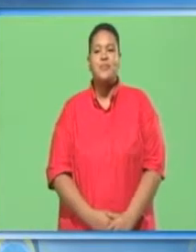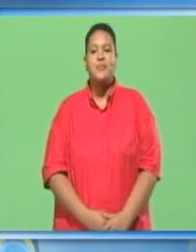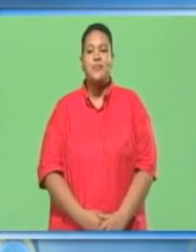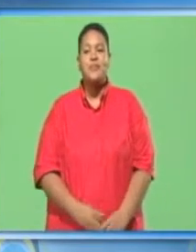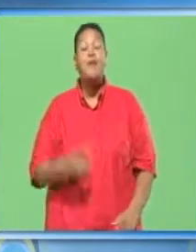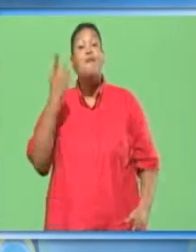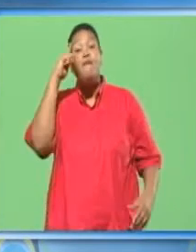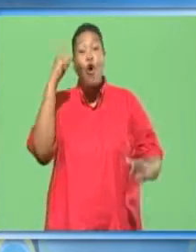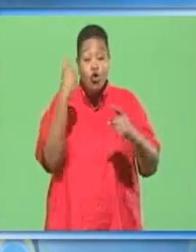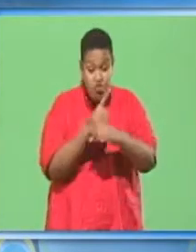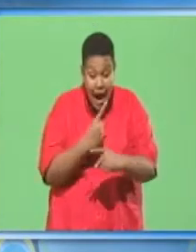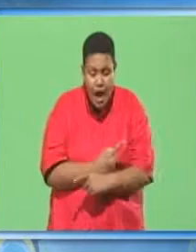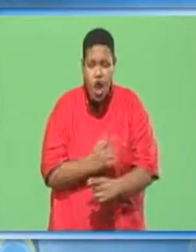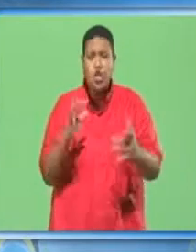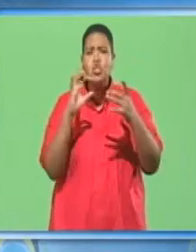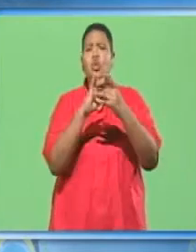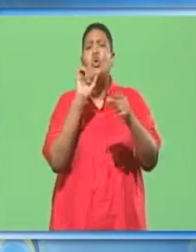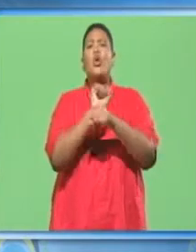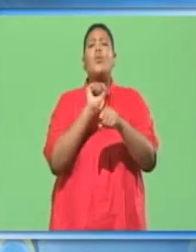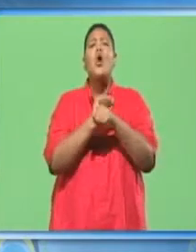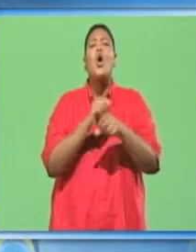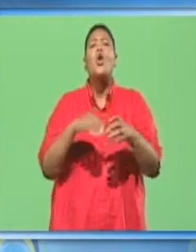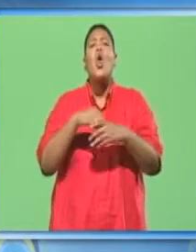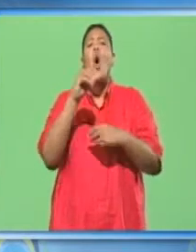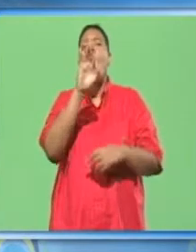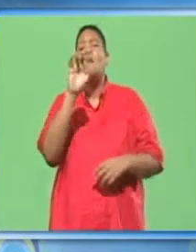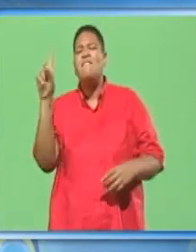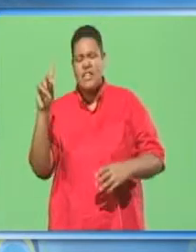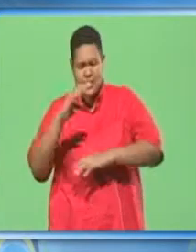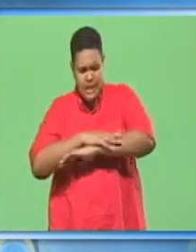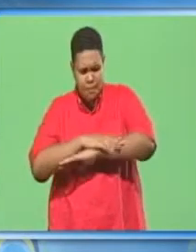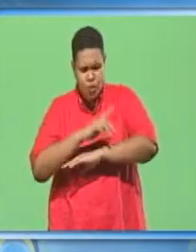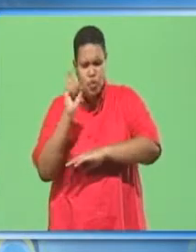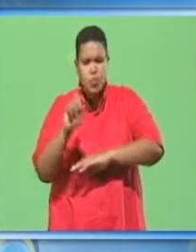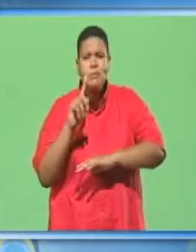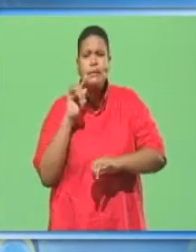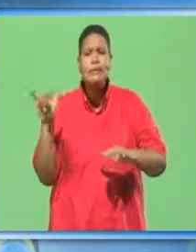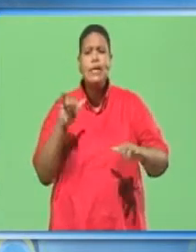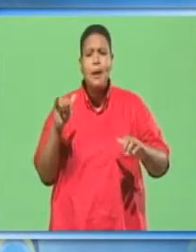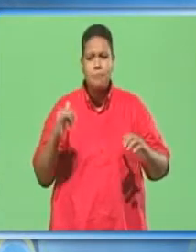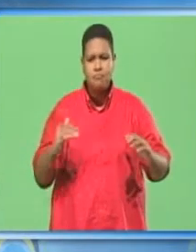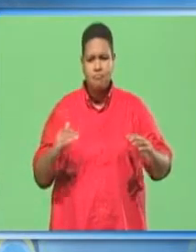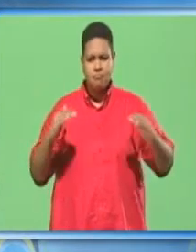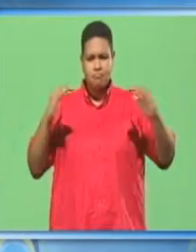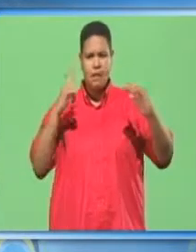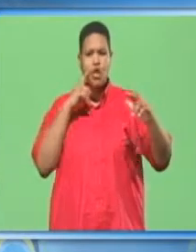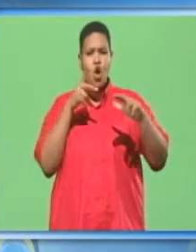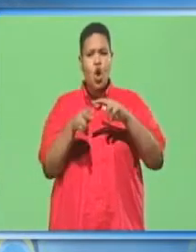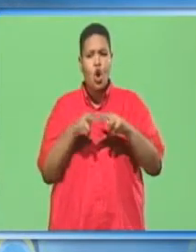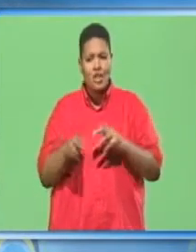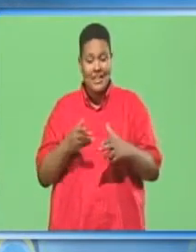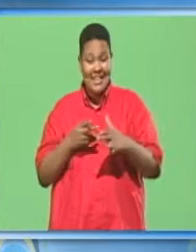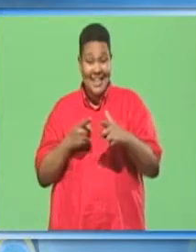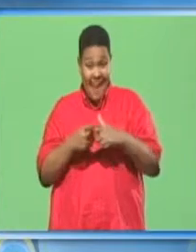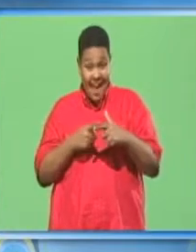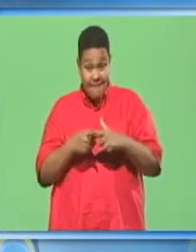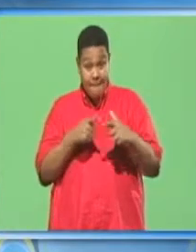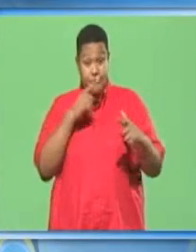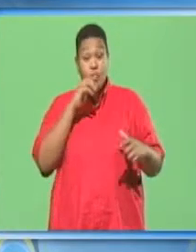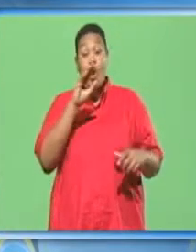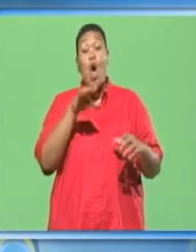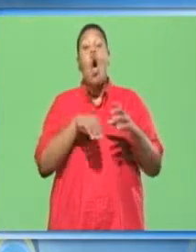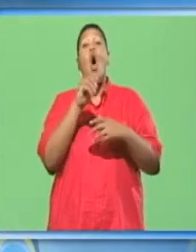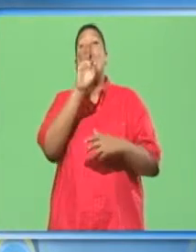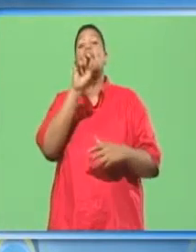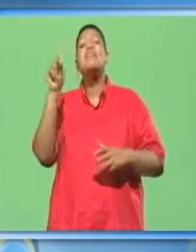For regular jointer work, the outfeed table should be set on the same height as the cutter knives. The height of the outfeed table